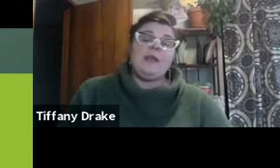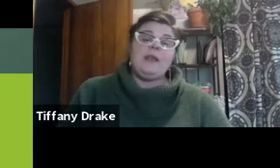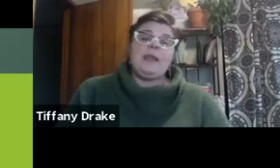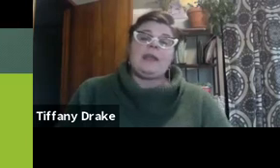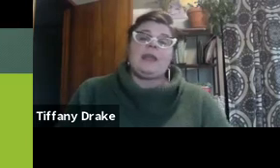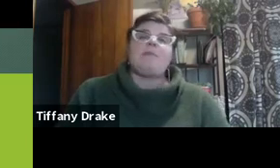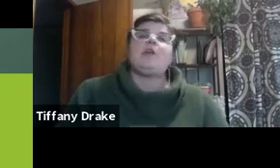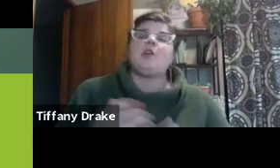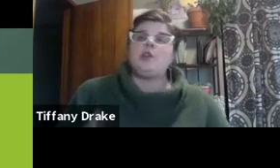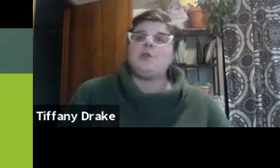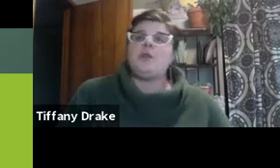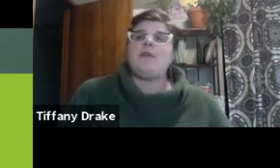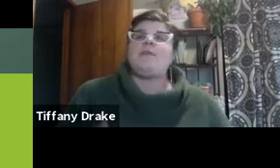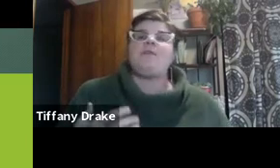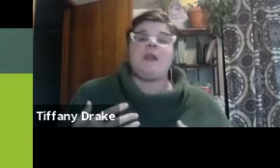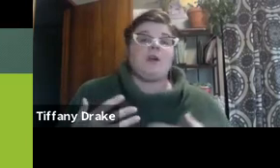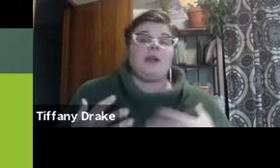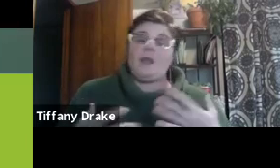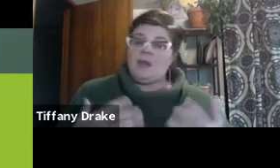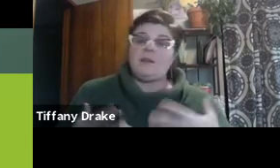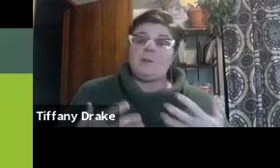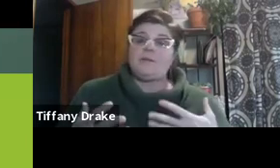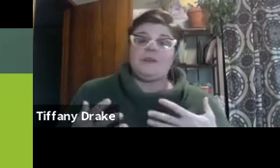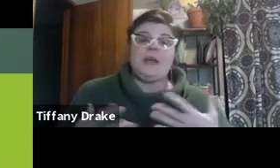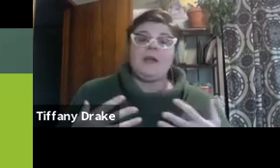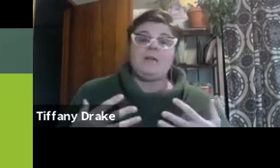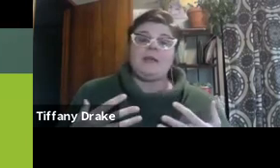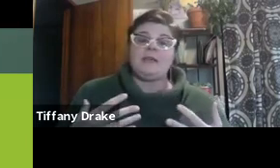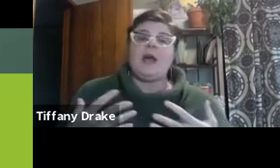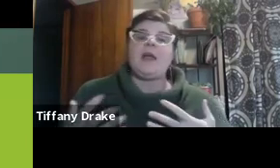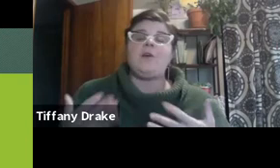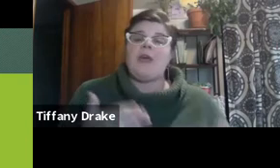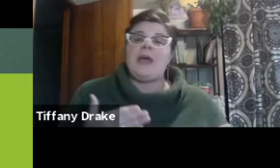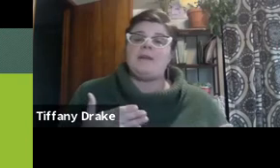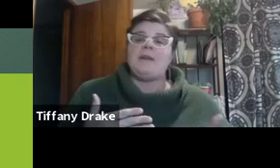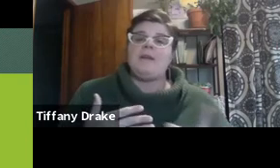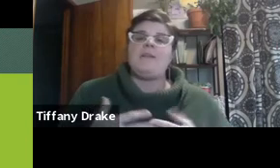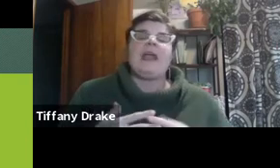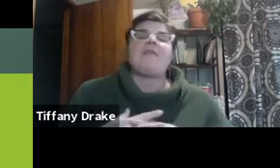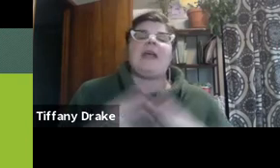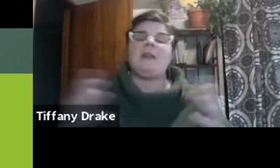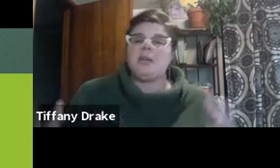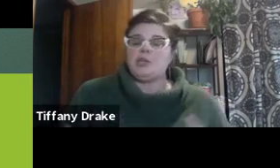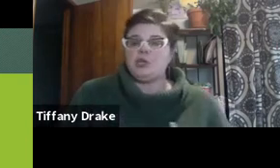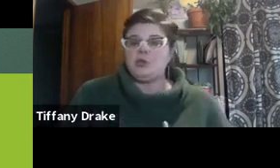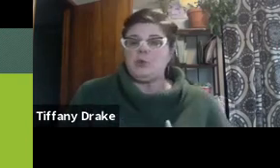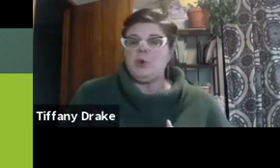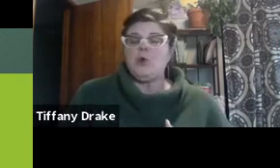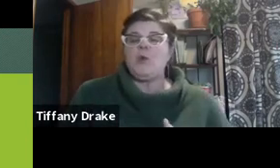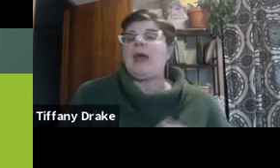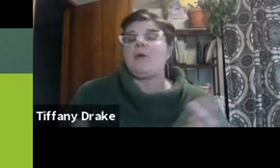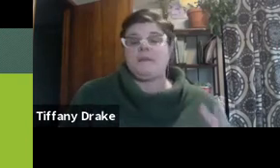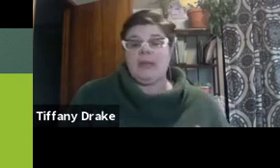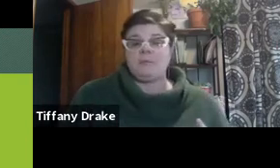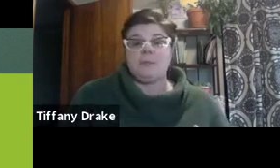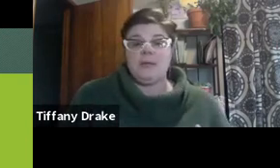factors, it can be a clue that they're in a little bit of denial, in denial that they have anything to do